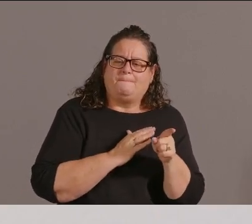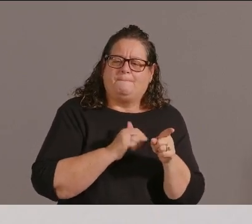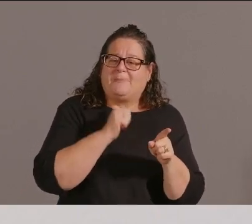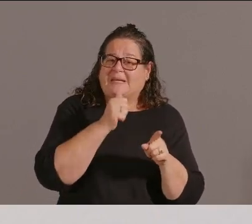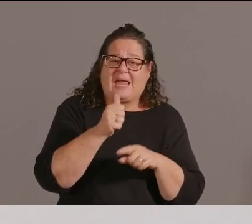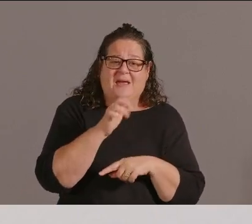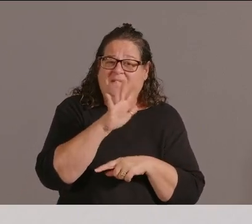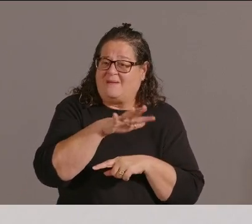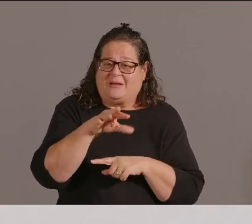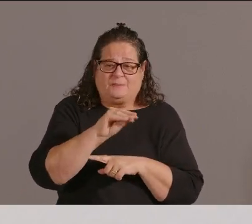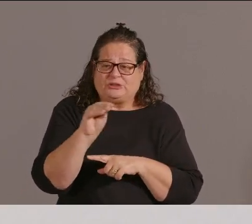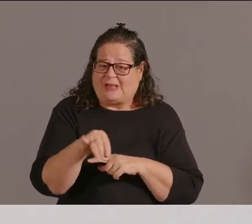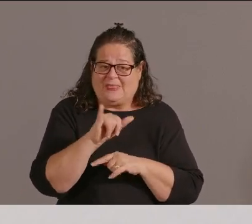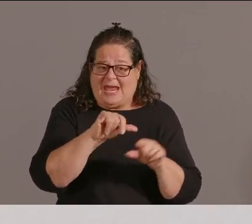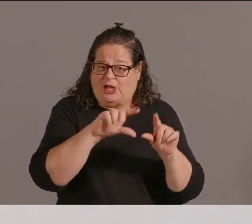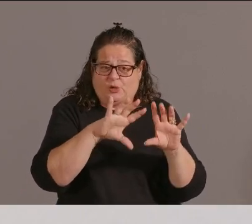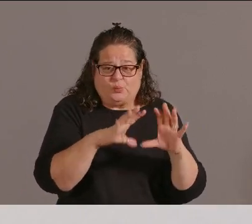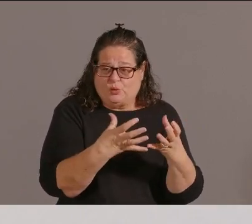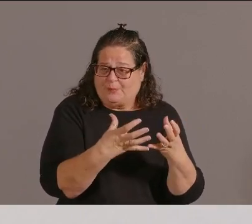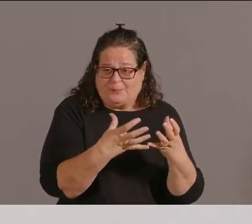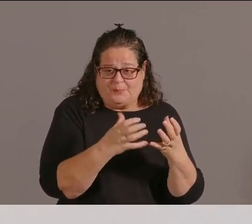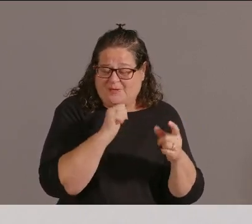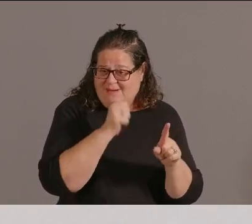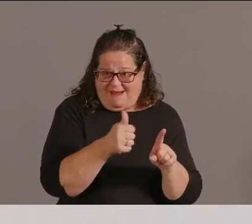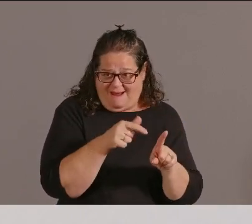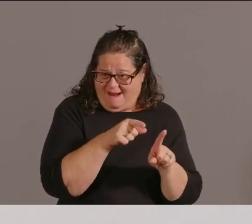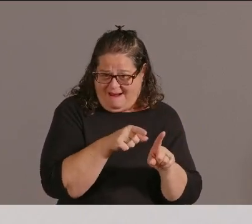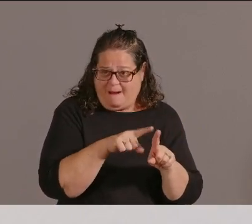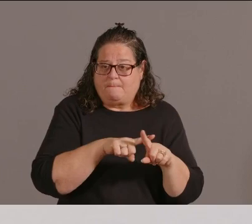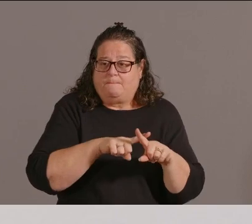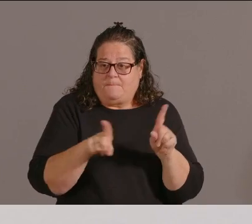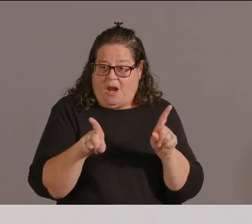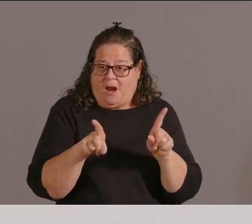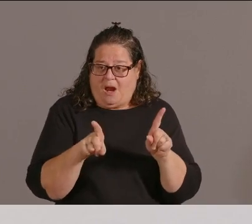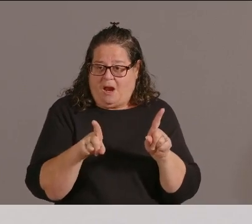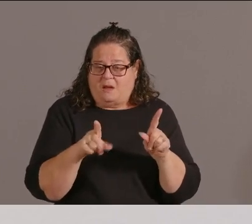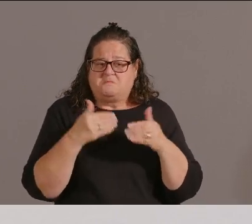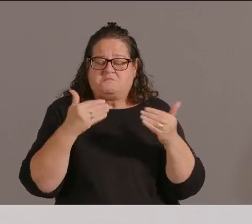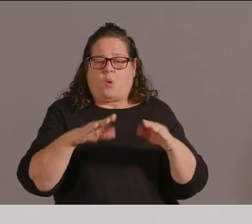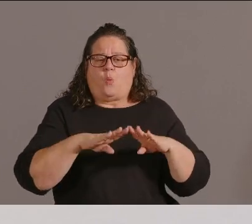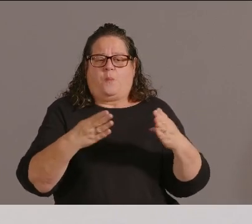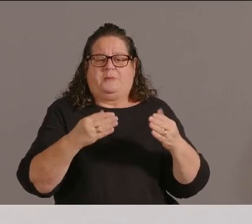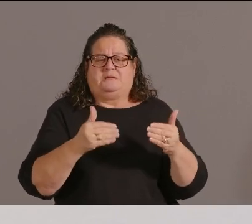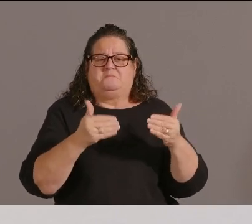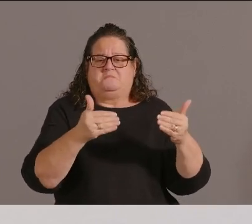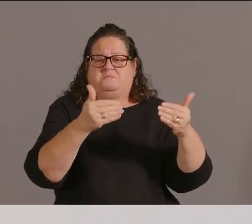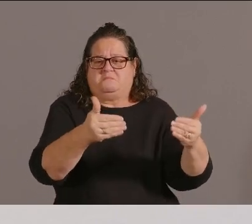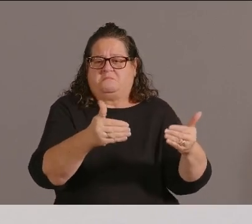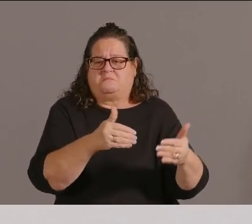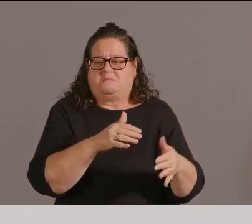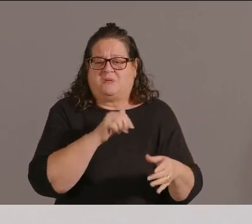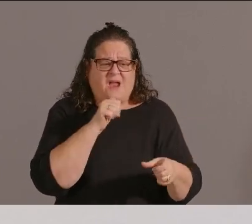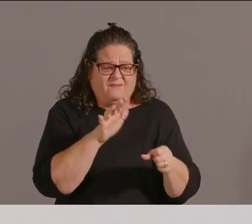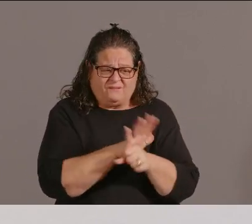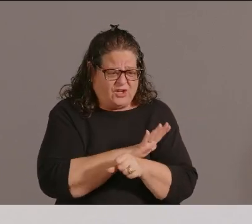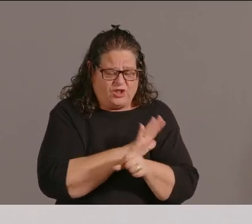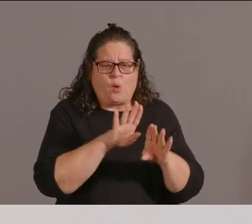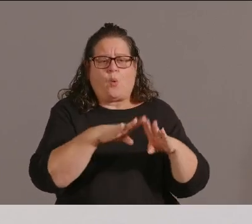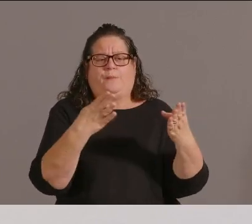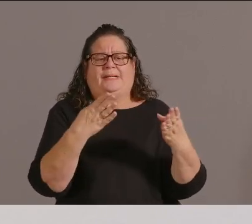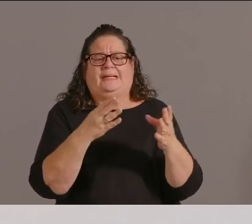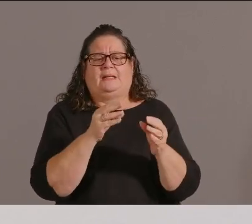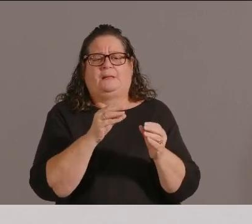65%. But as they were limiting to that and opening up appointments, they just weren't getting full. So I think that does have some